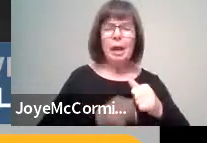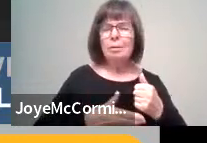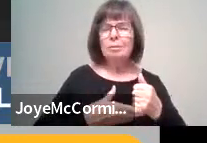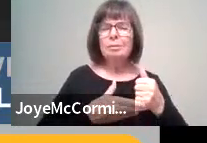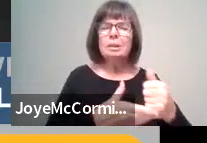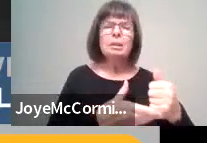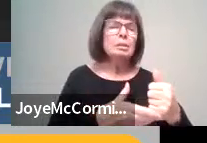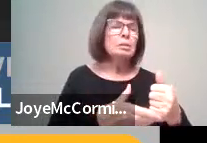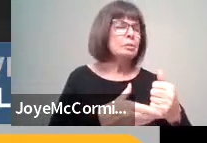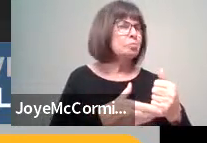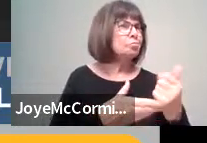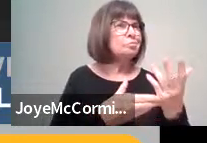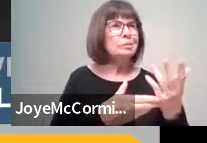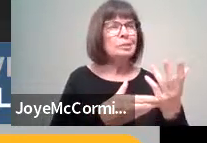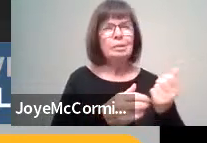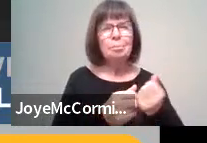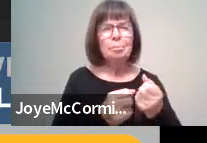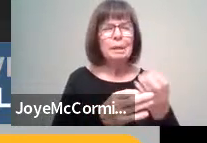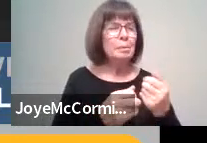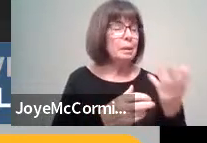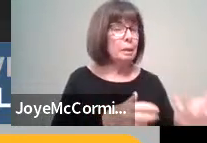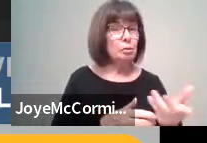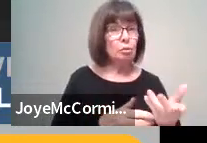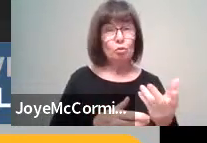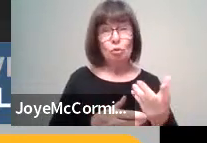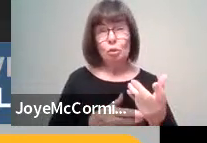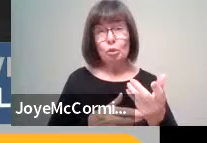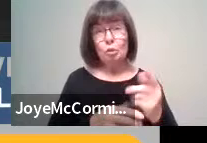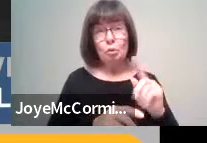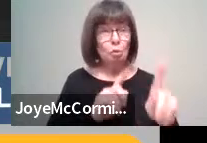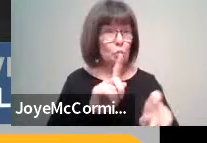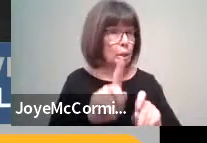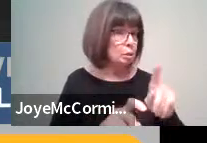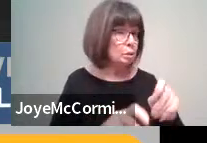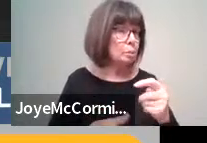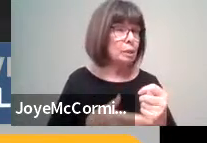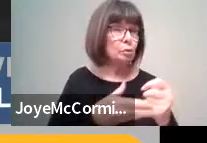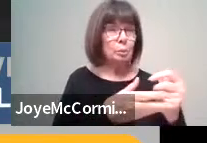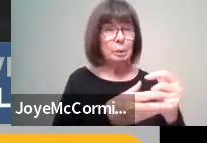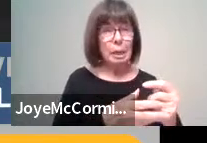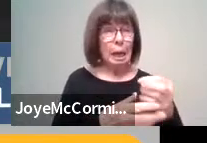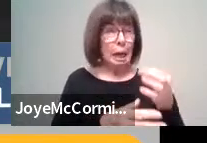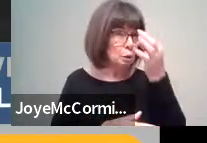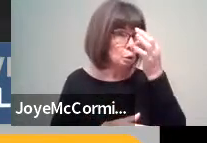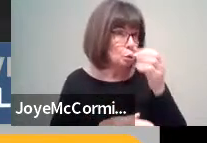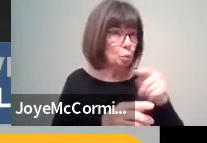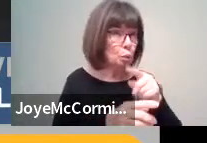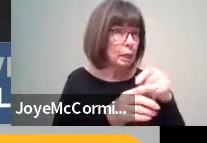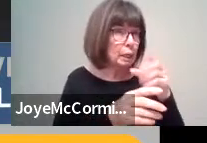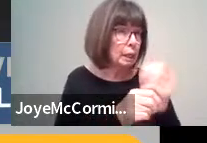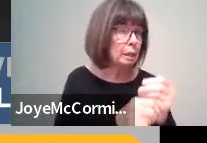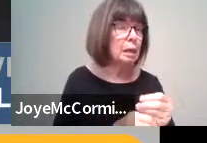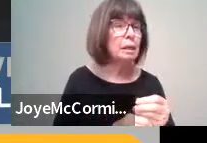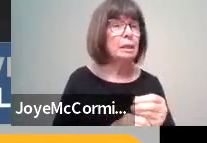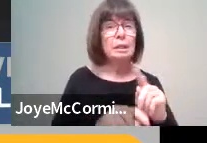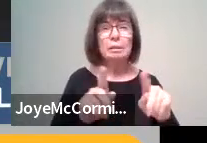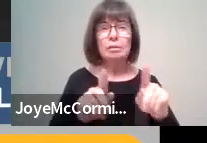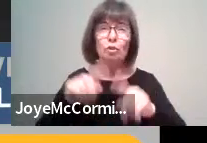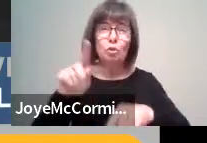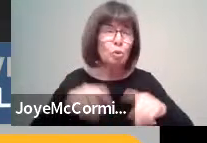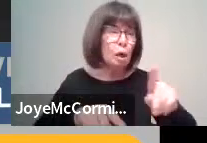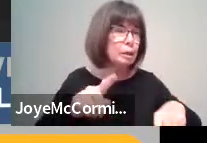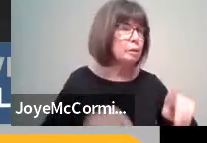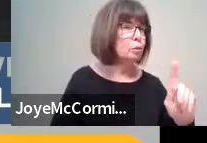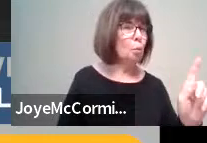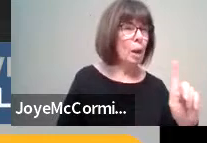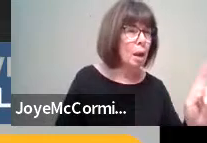If you have questions about treatments, how soon to get treatment, different kinds of treatment options, what I've mentioned, where can you